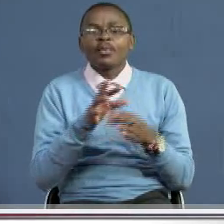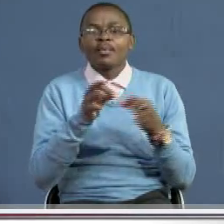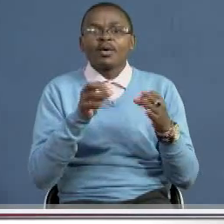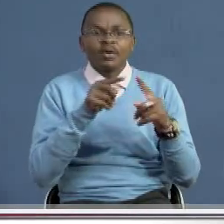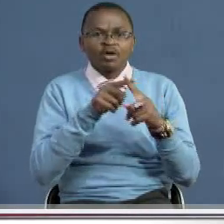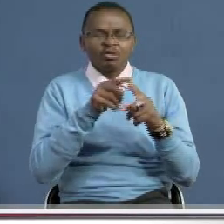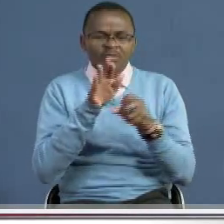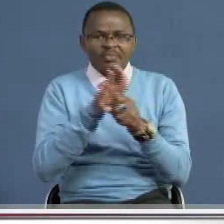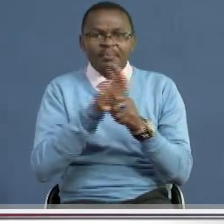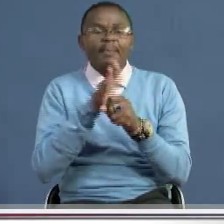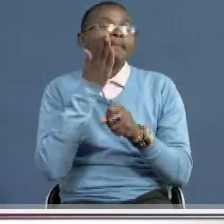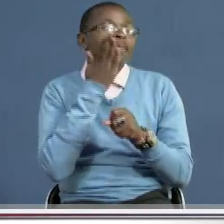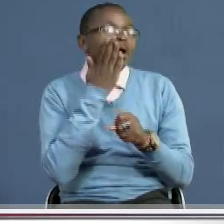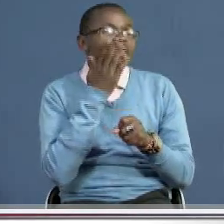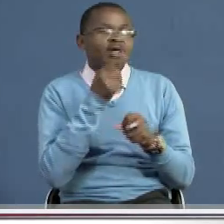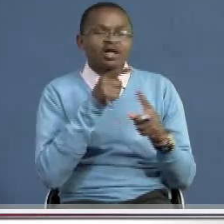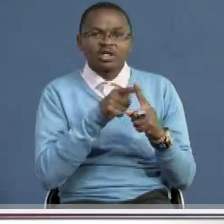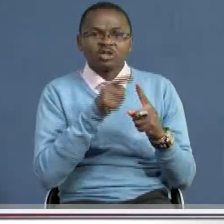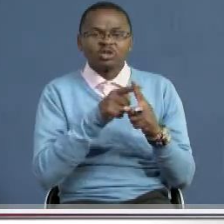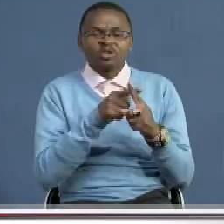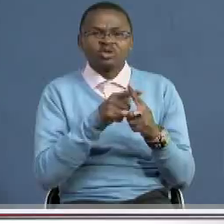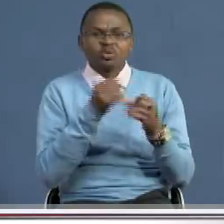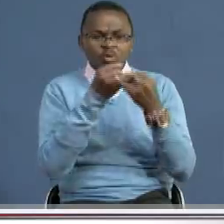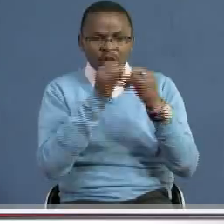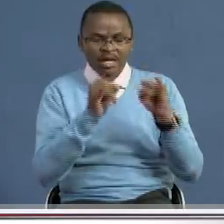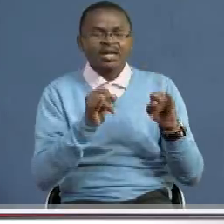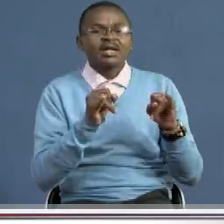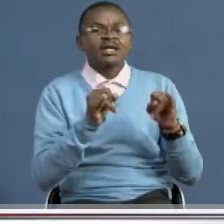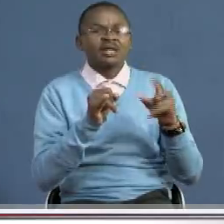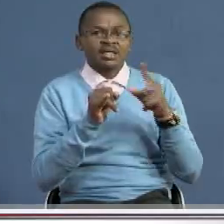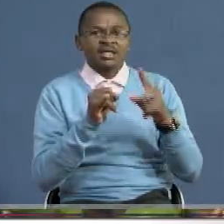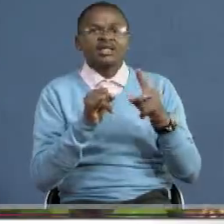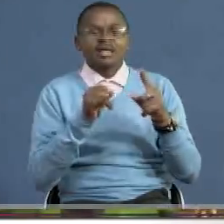recommended to a majority of mothers to clean the umbilical cord.